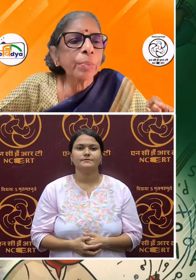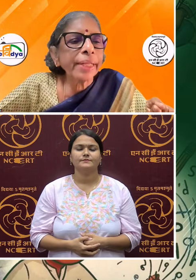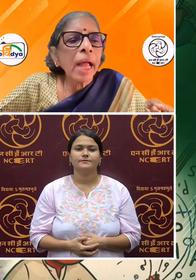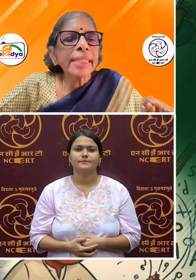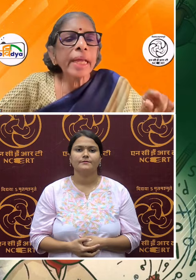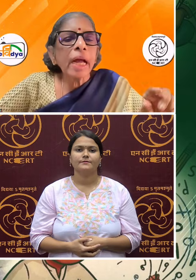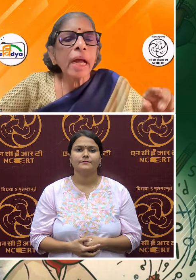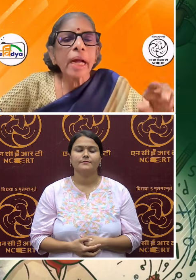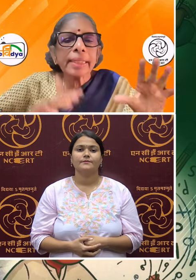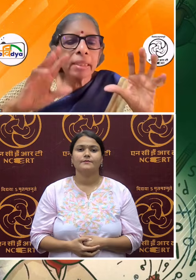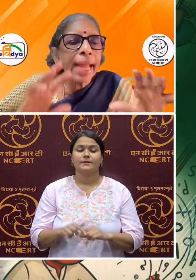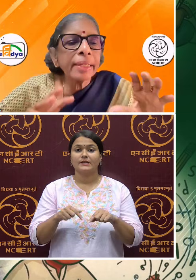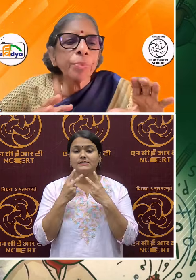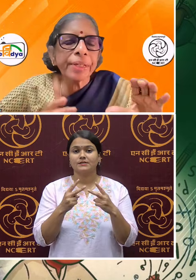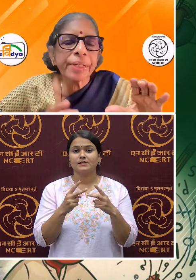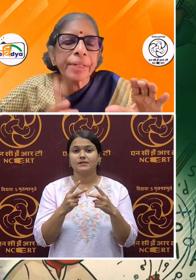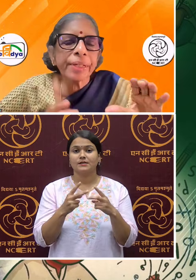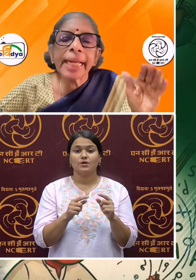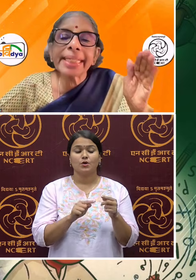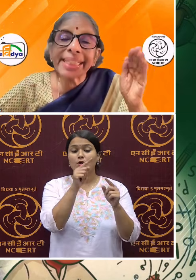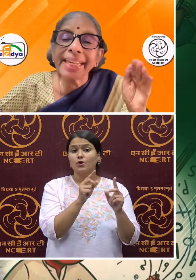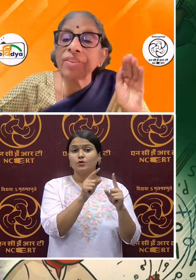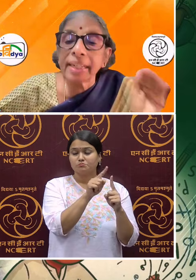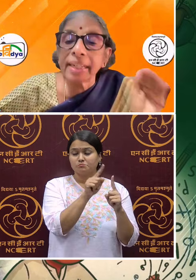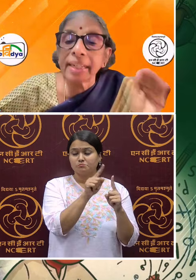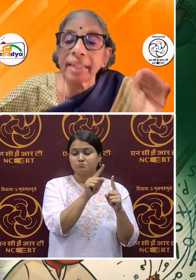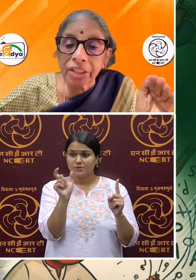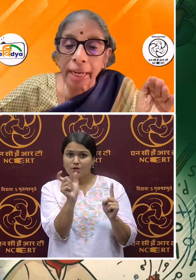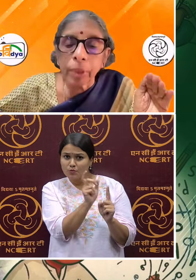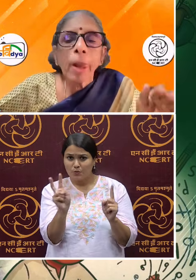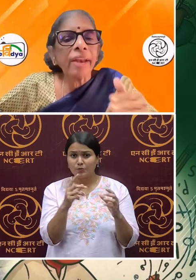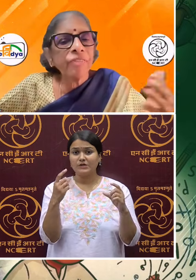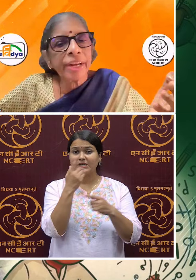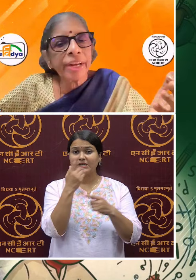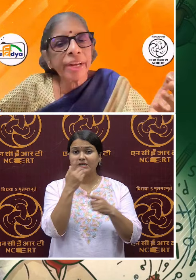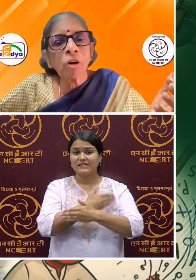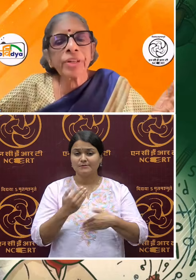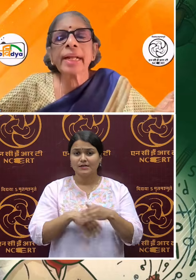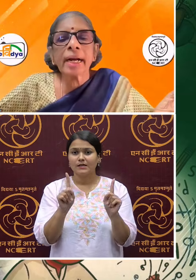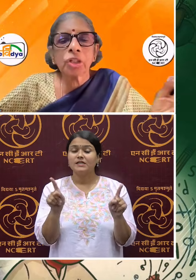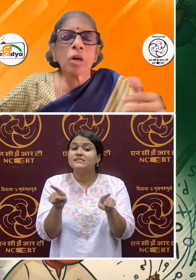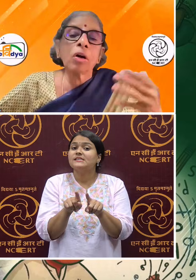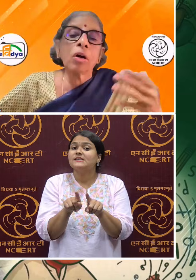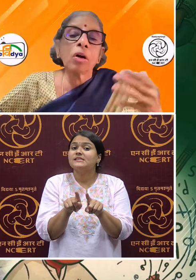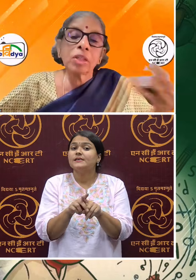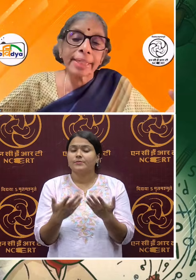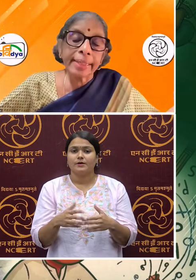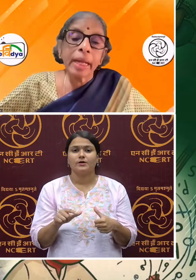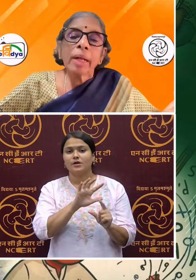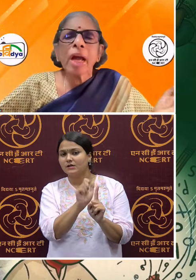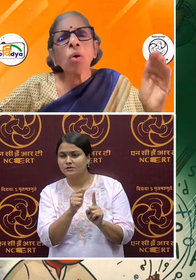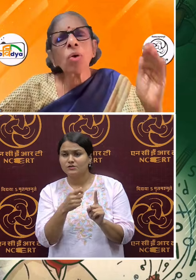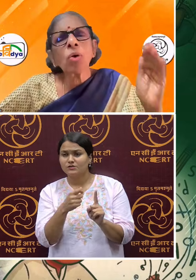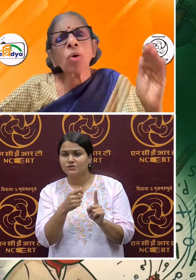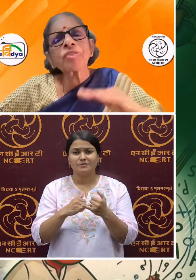slide? I'll explain Yeah. that. See, the similarities with it is seen even in early childhood. And very often in our culture or